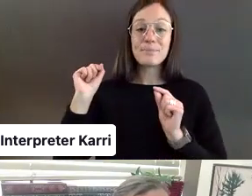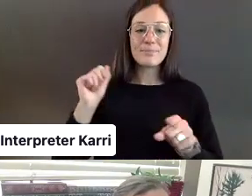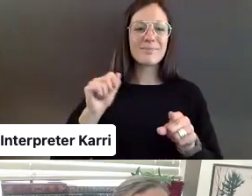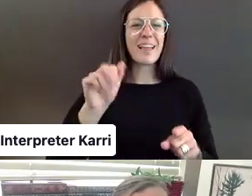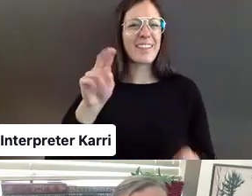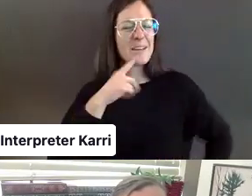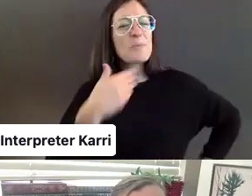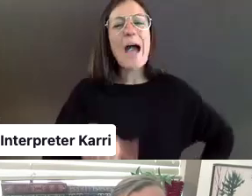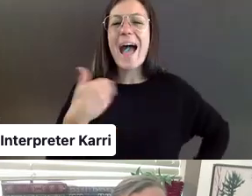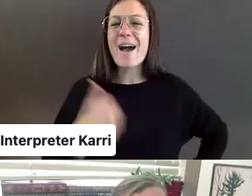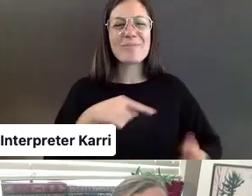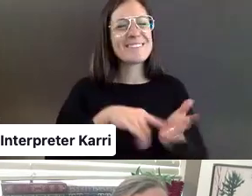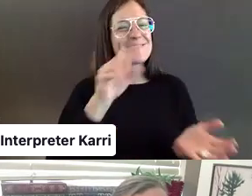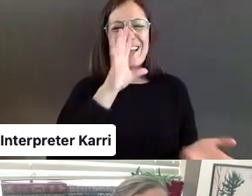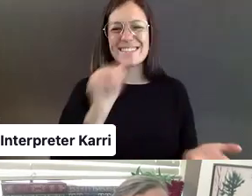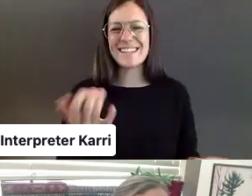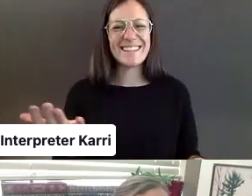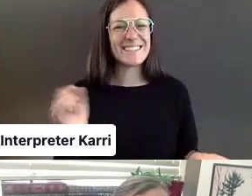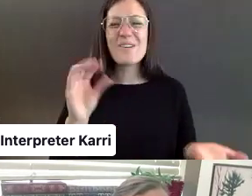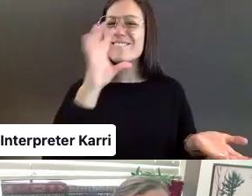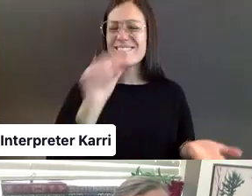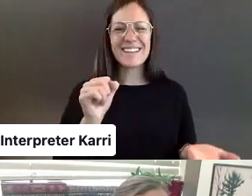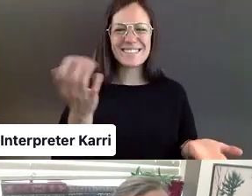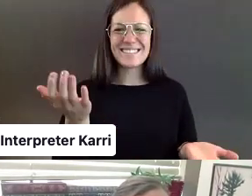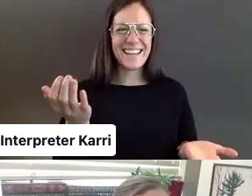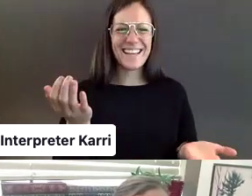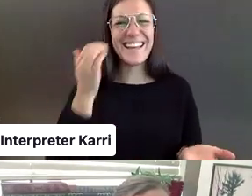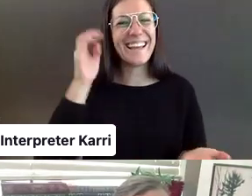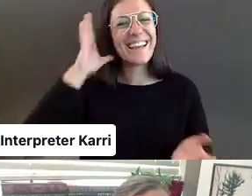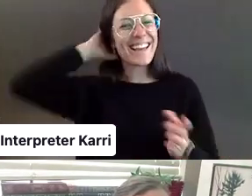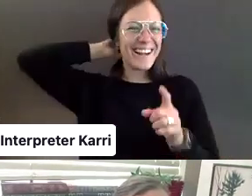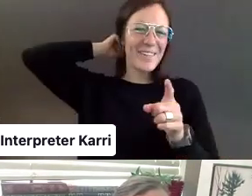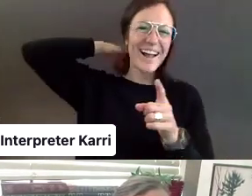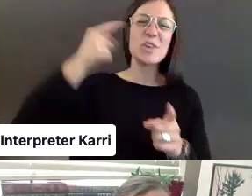guys. Yeah. I know. Can we talk? Just an idea for You heard it Stan. here first.